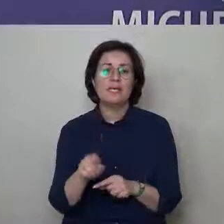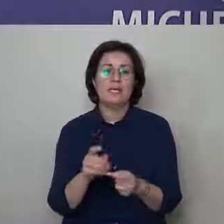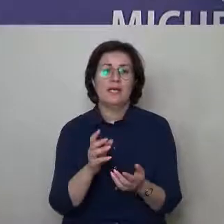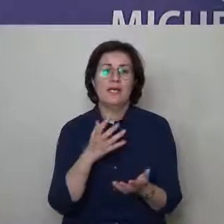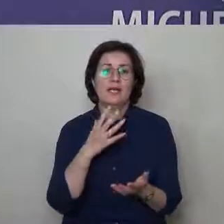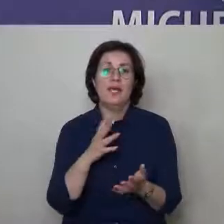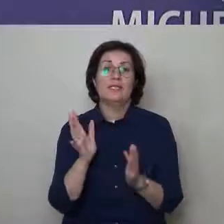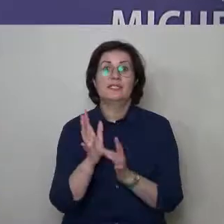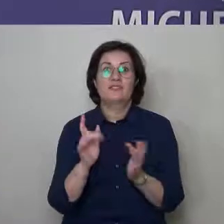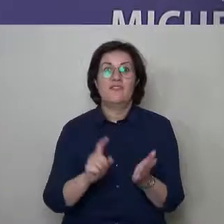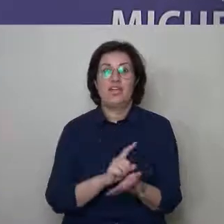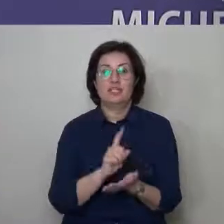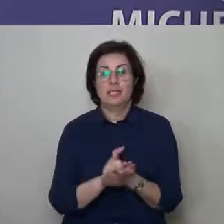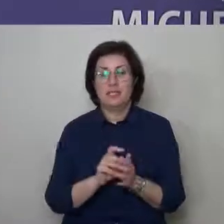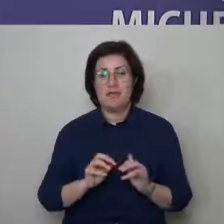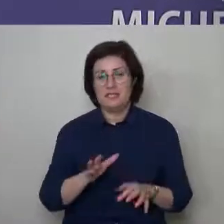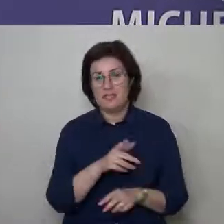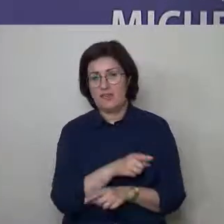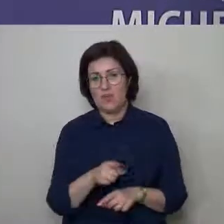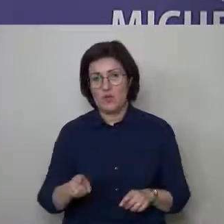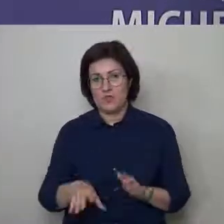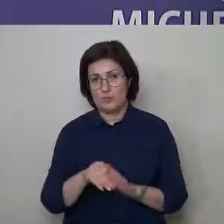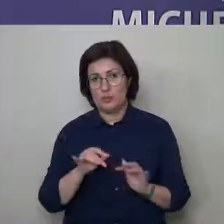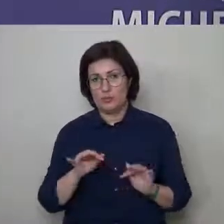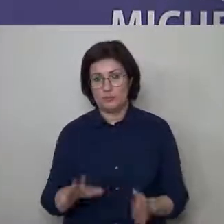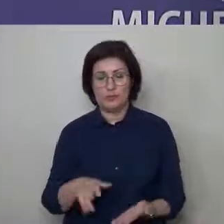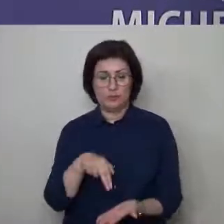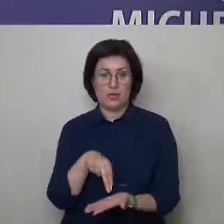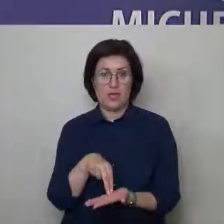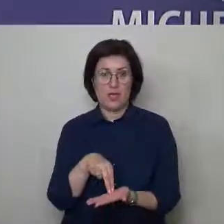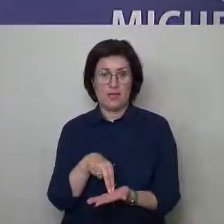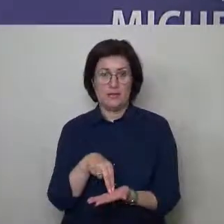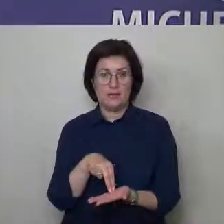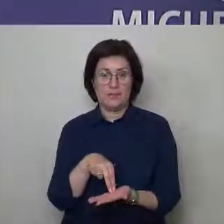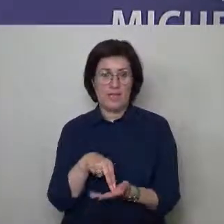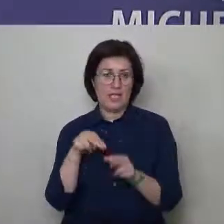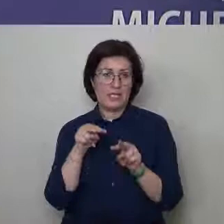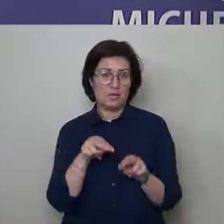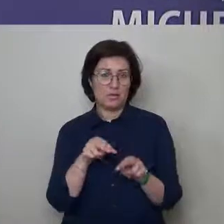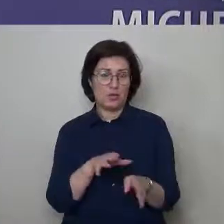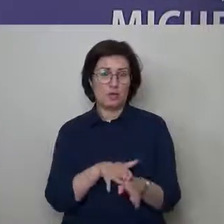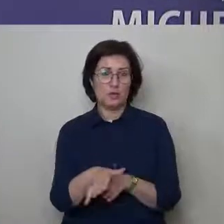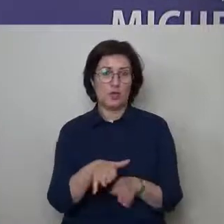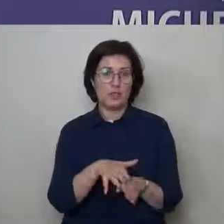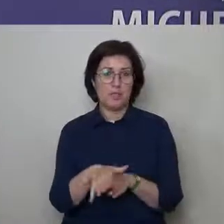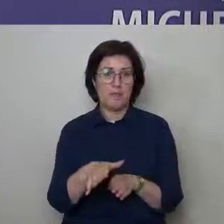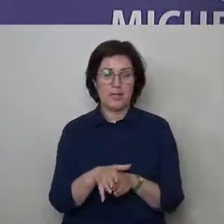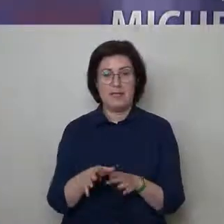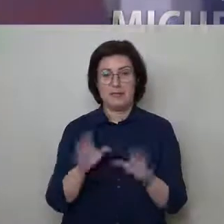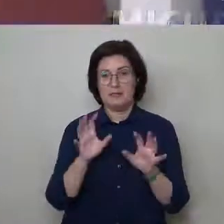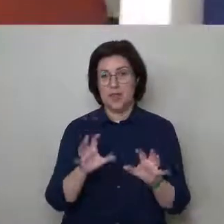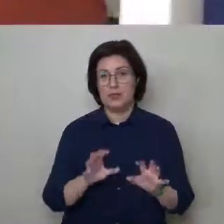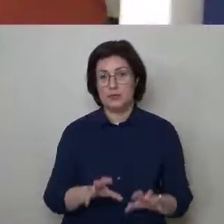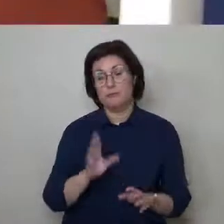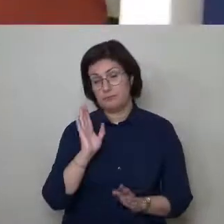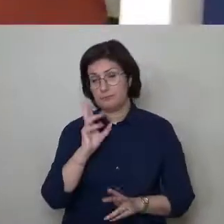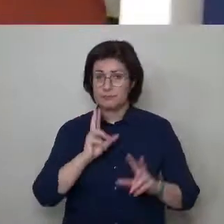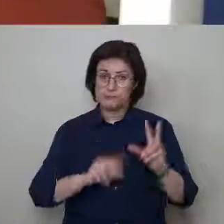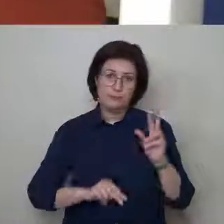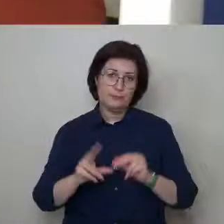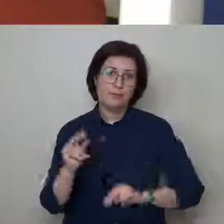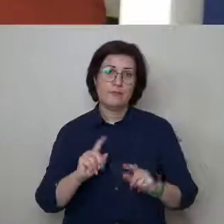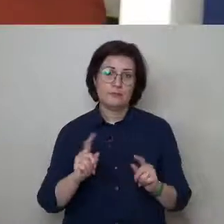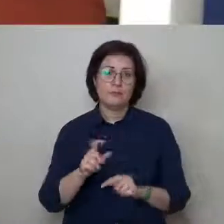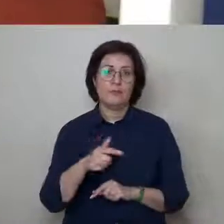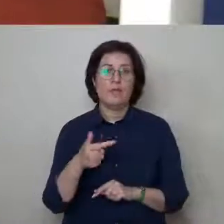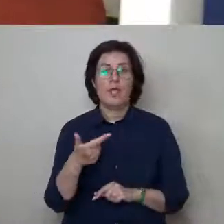observers. That's their sacred mission during the election process, to be watchdogs of the law. Okay,